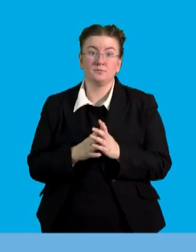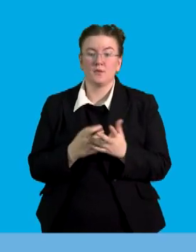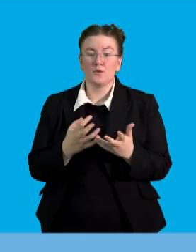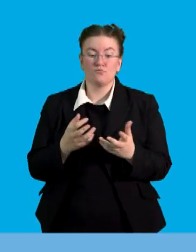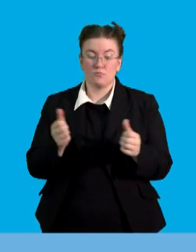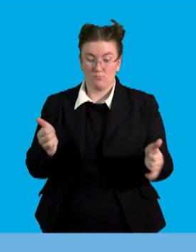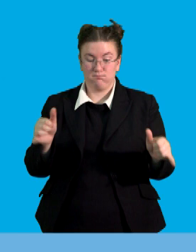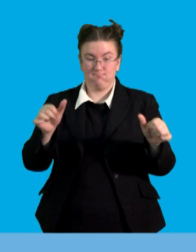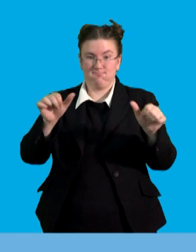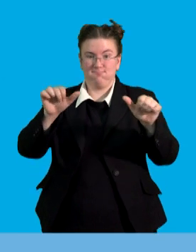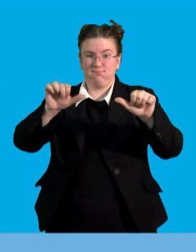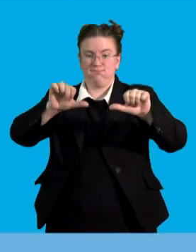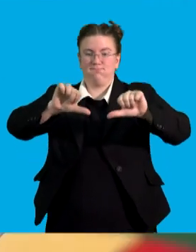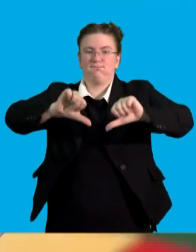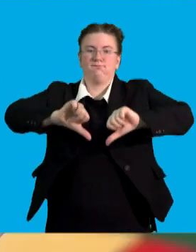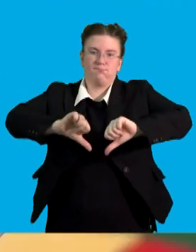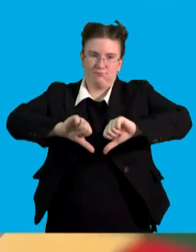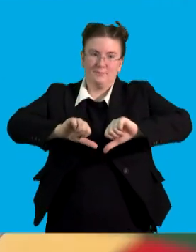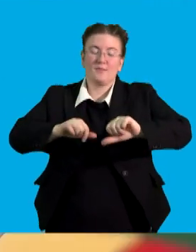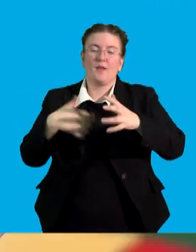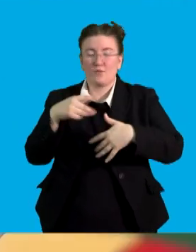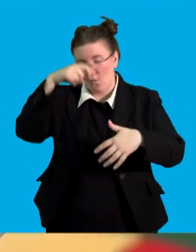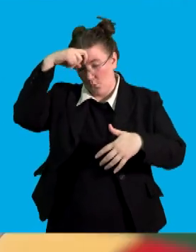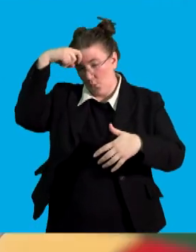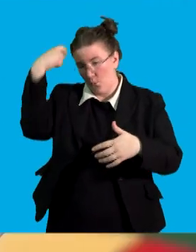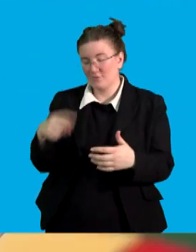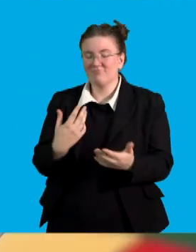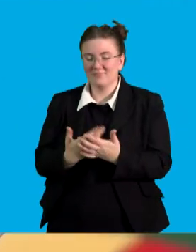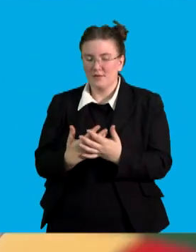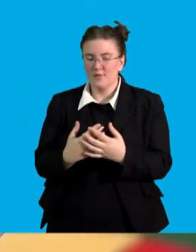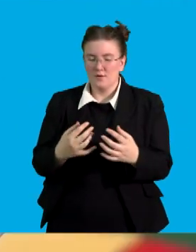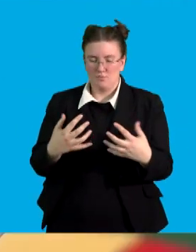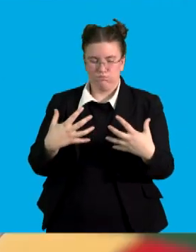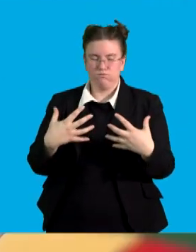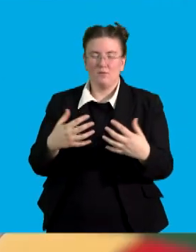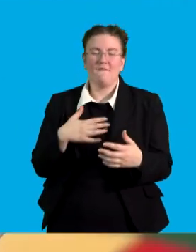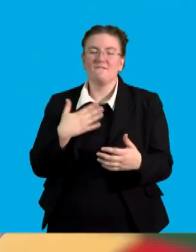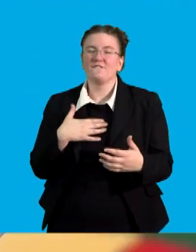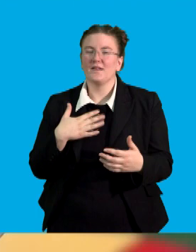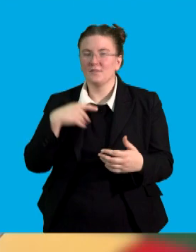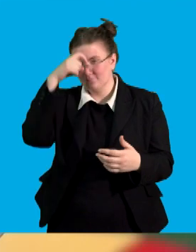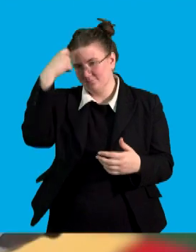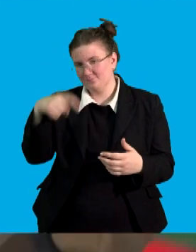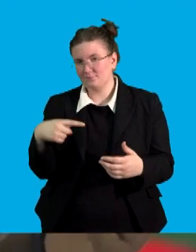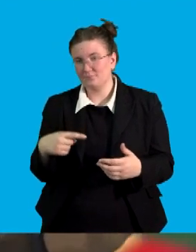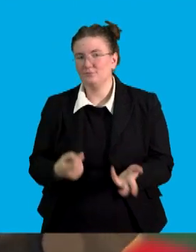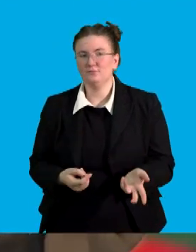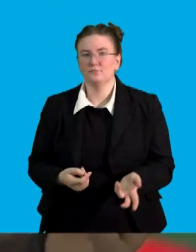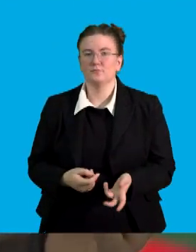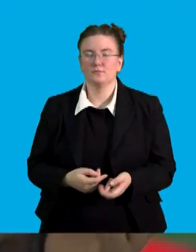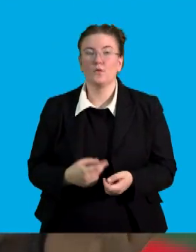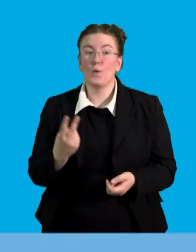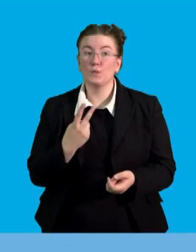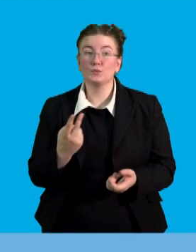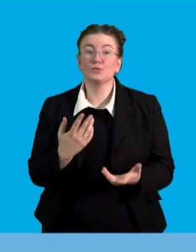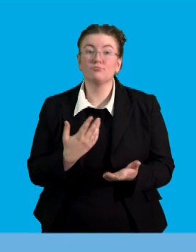heat, when you're mixing two substances and there's heat being produced there. So you can clearly feel the heat, and therefore we can clearly say again or